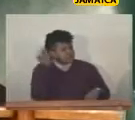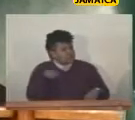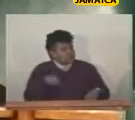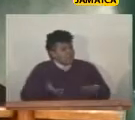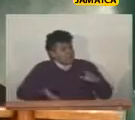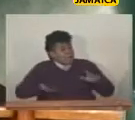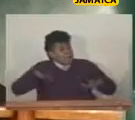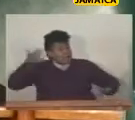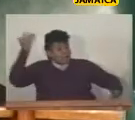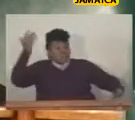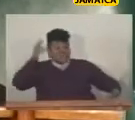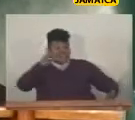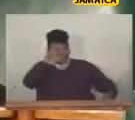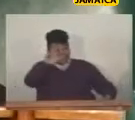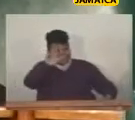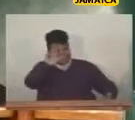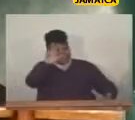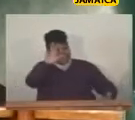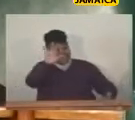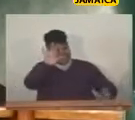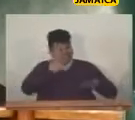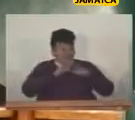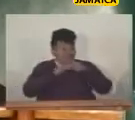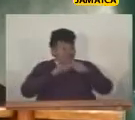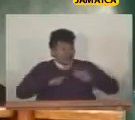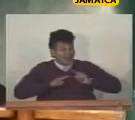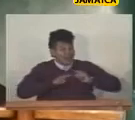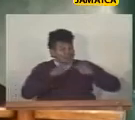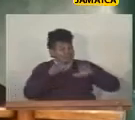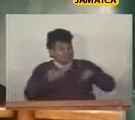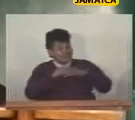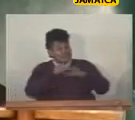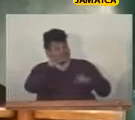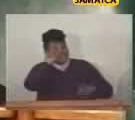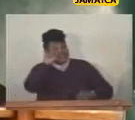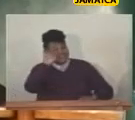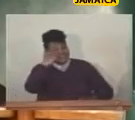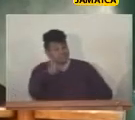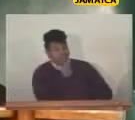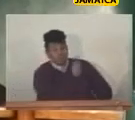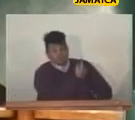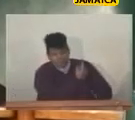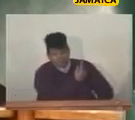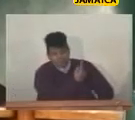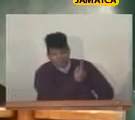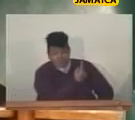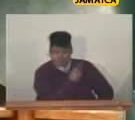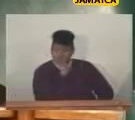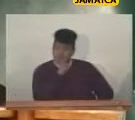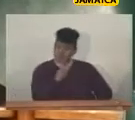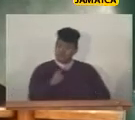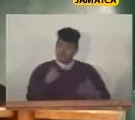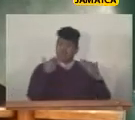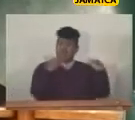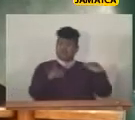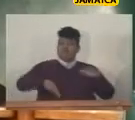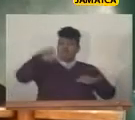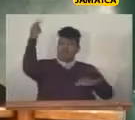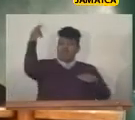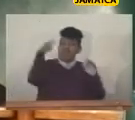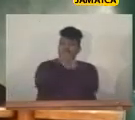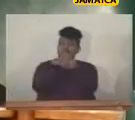335 Jamaican lives taken in that parish alone. Mr. President, given the level of criminality